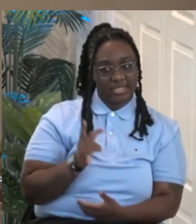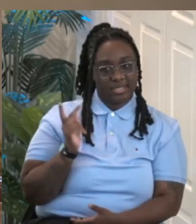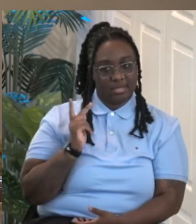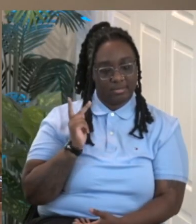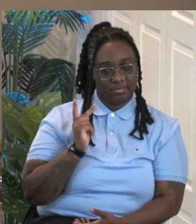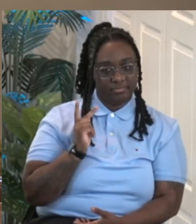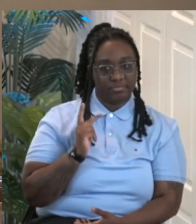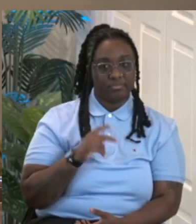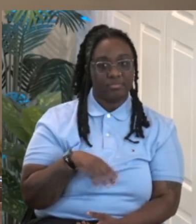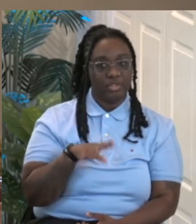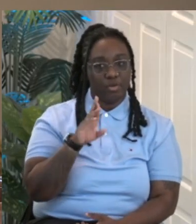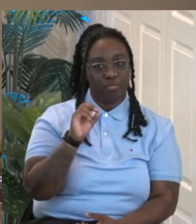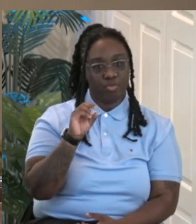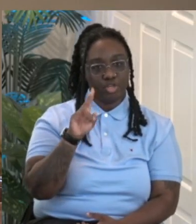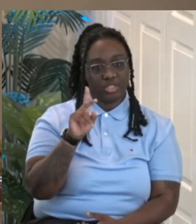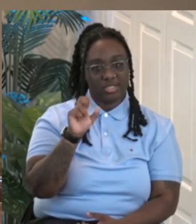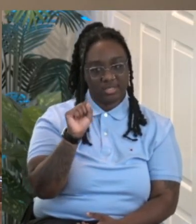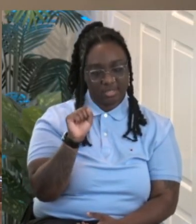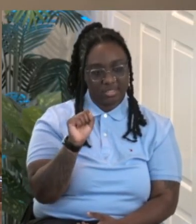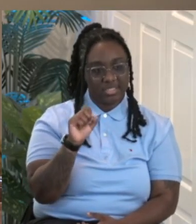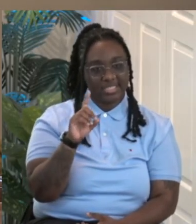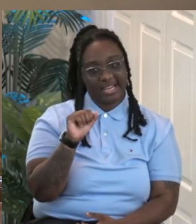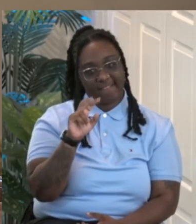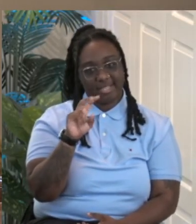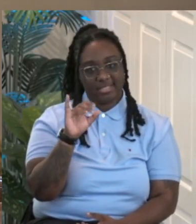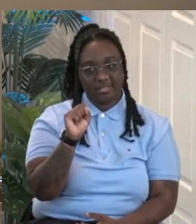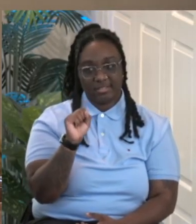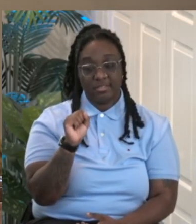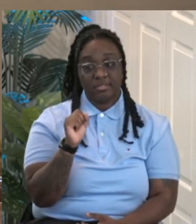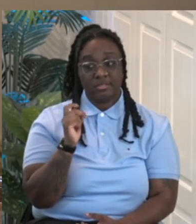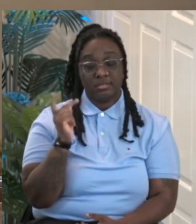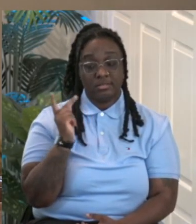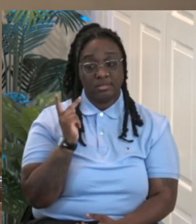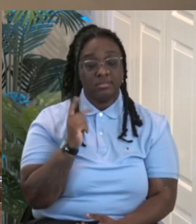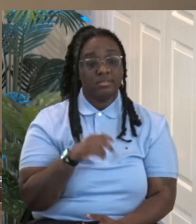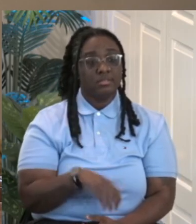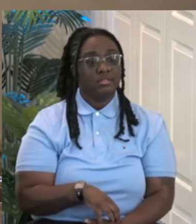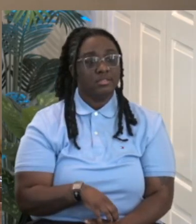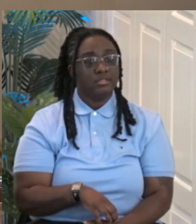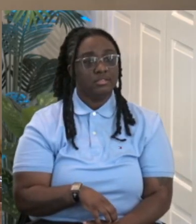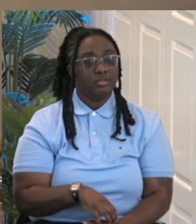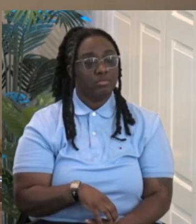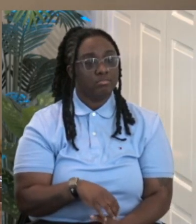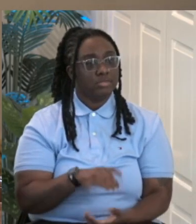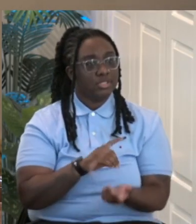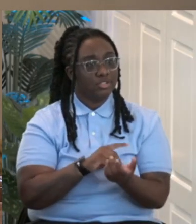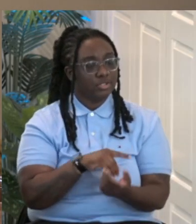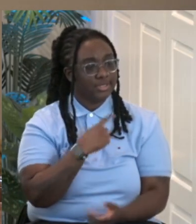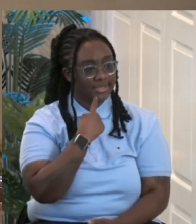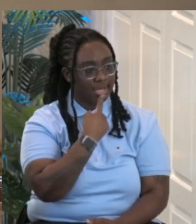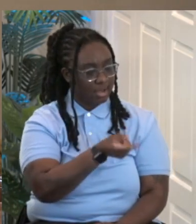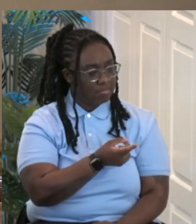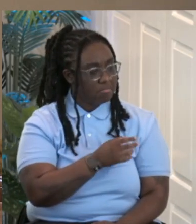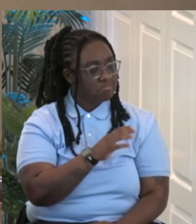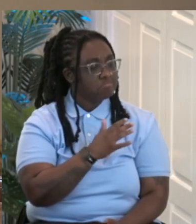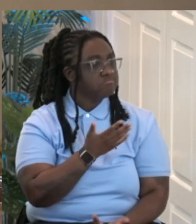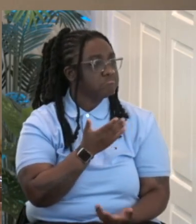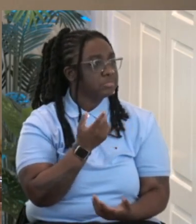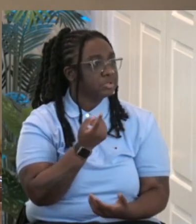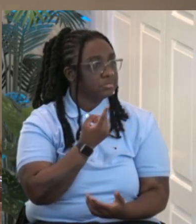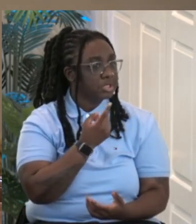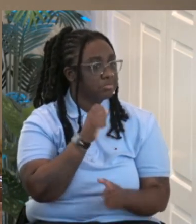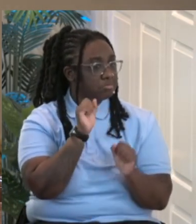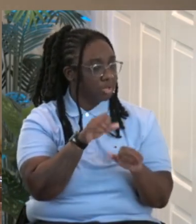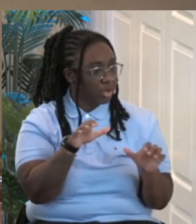Brooks Davis, and he said to me, as a matter of fact, something that you might do in the future is